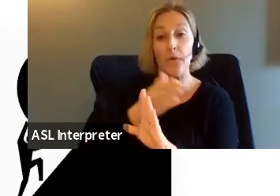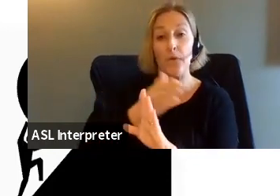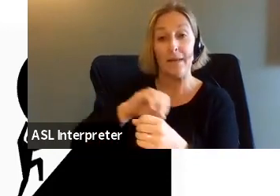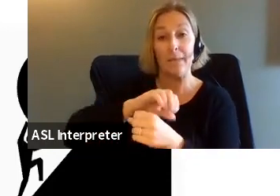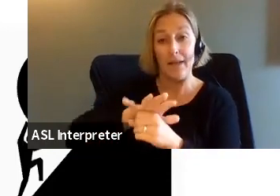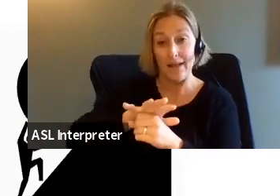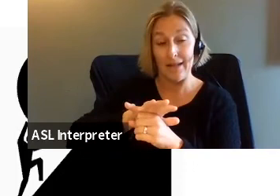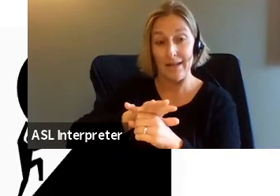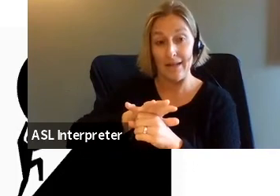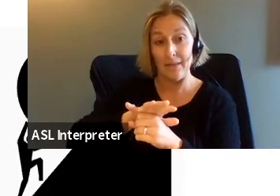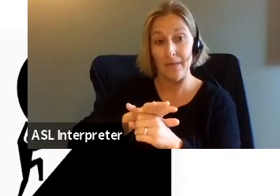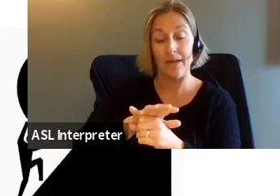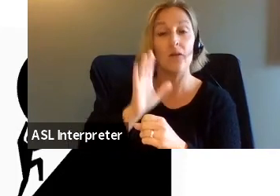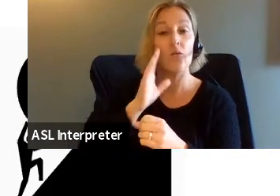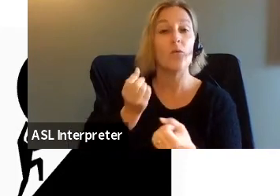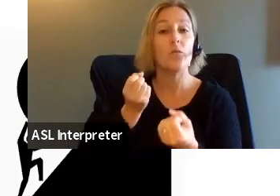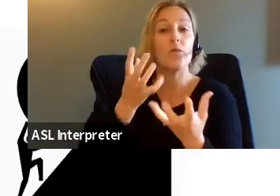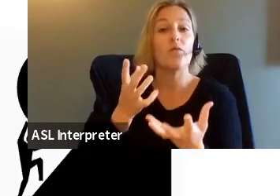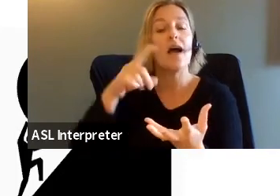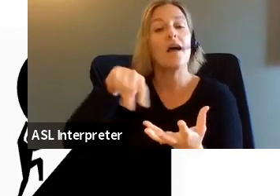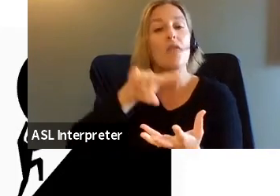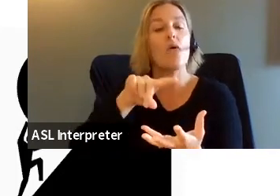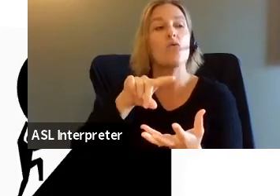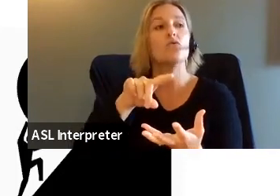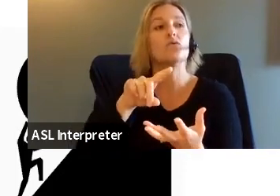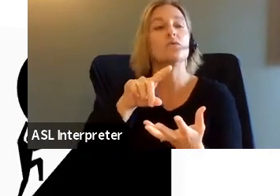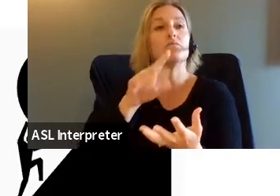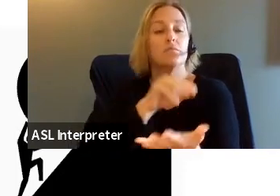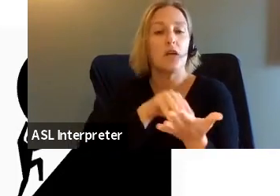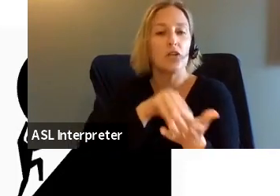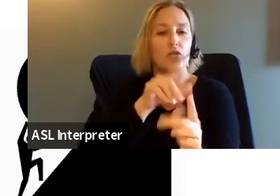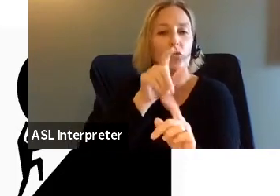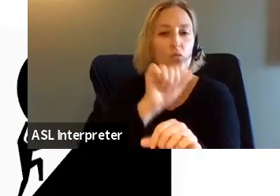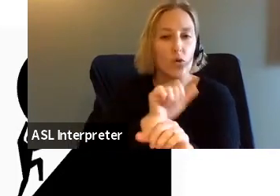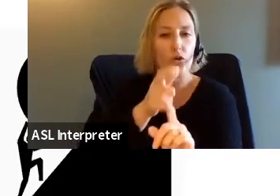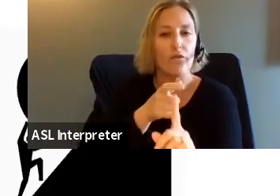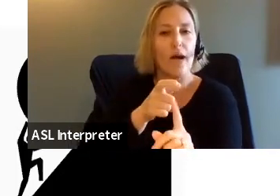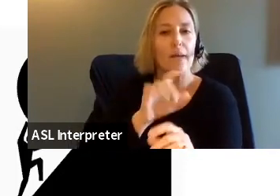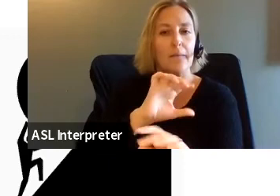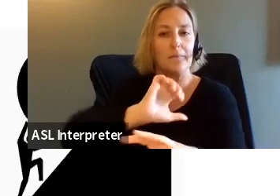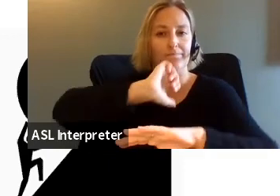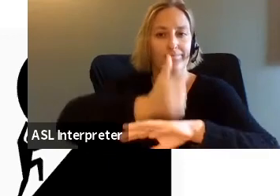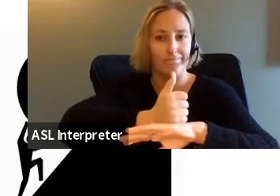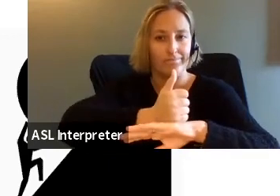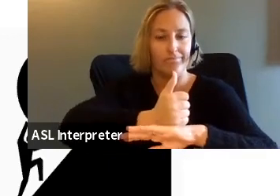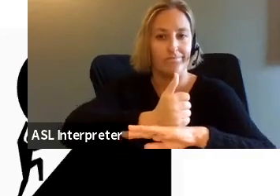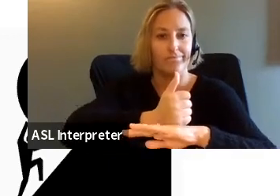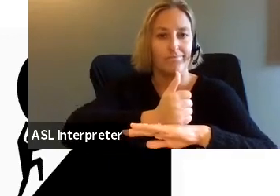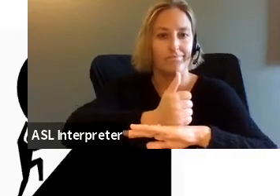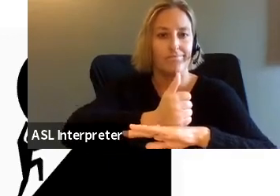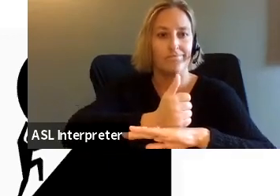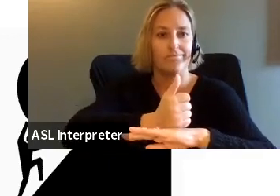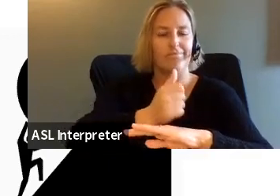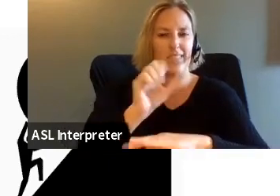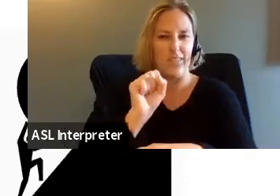our providers to work from a dedicated health system telemedicine workstation with pre-existing software. And the